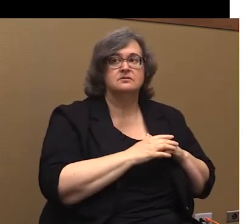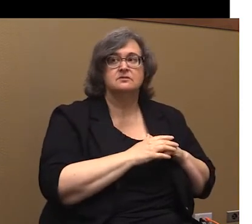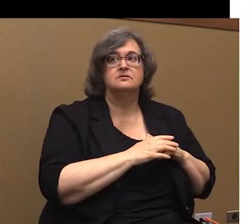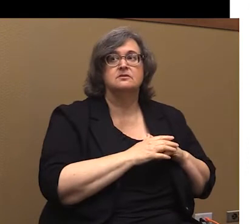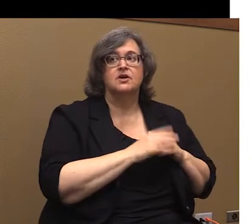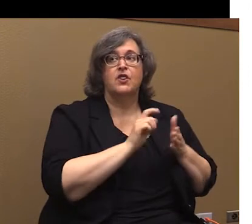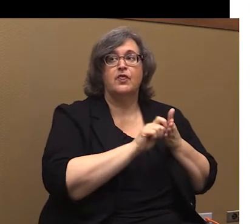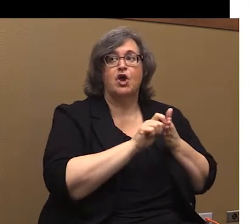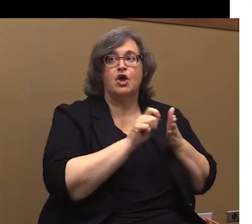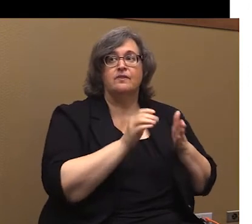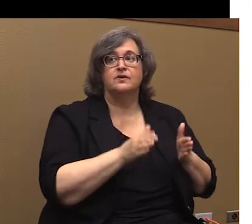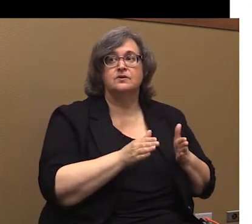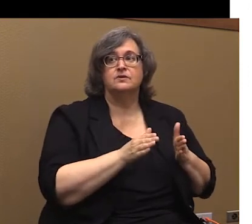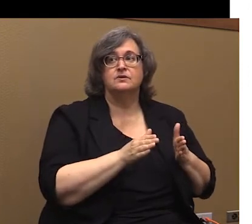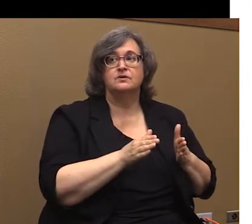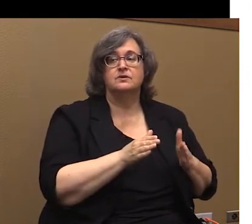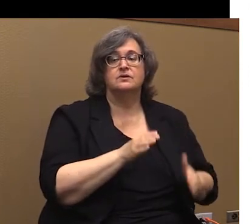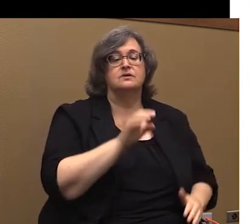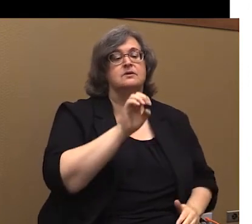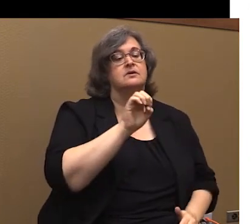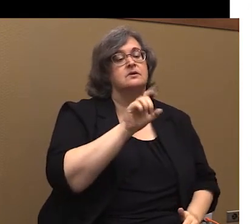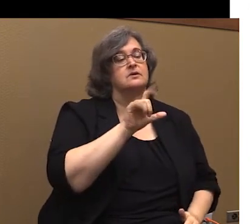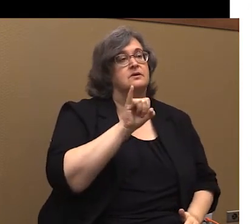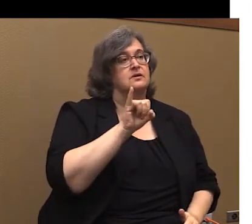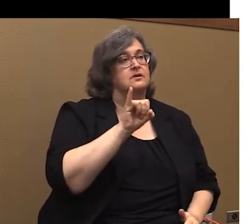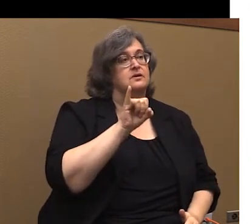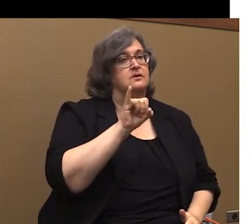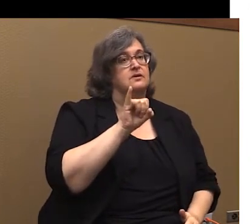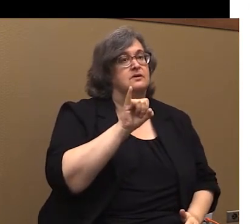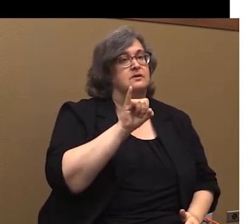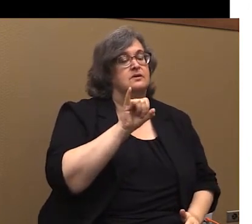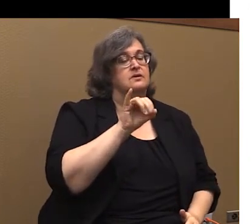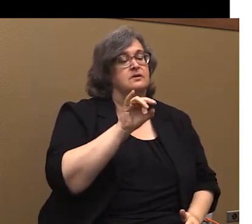Visual Impairments, and that was by